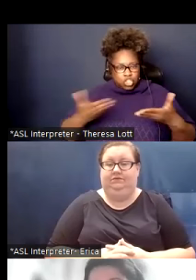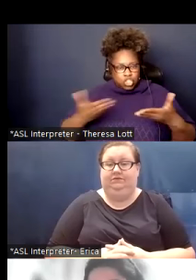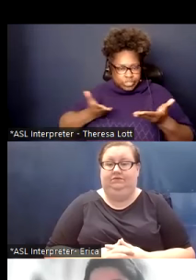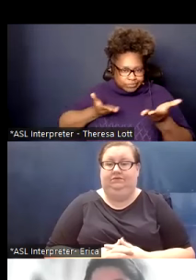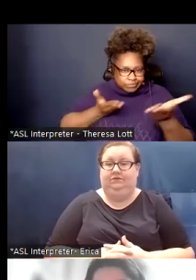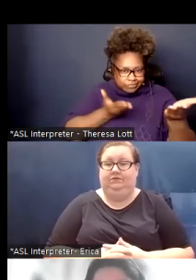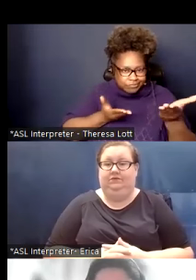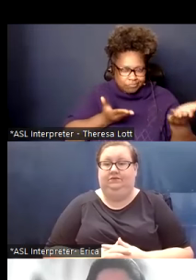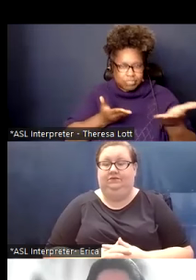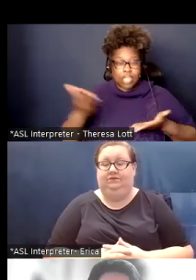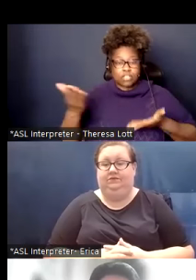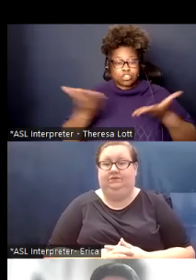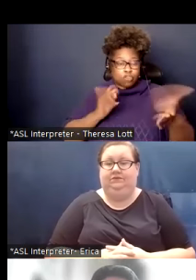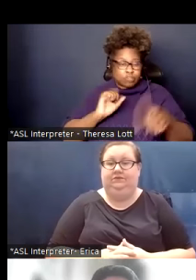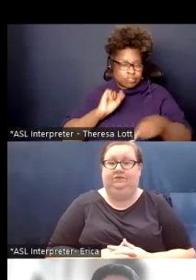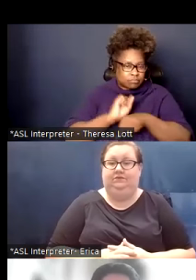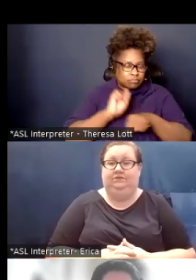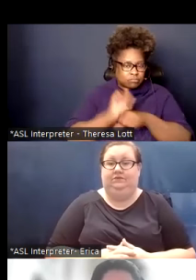is staggering.